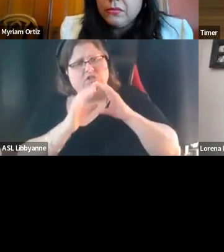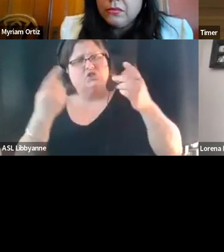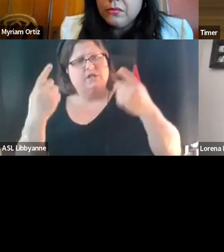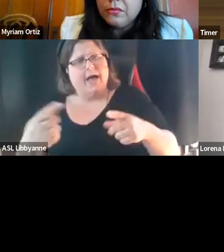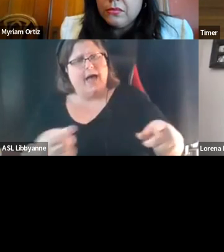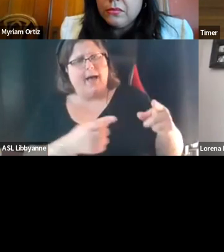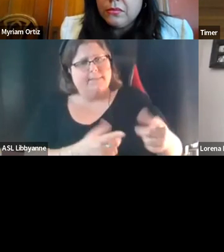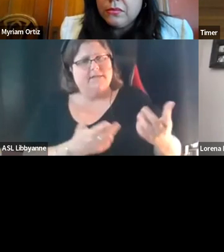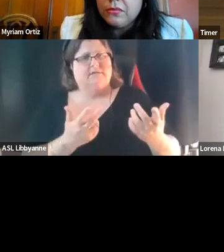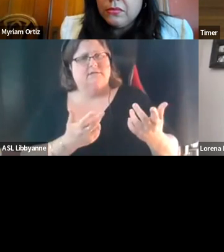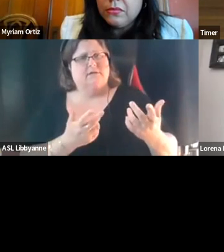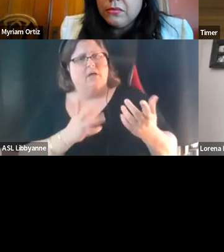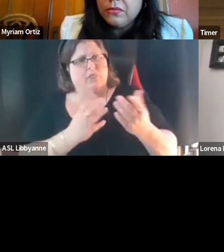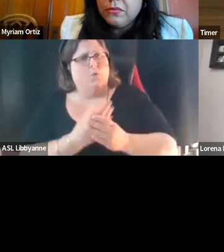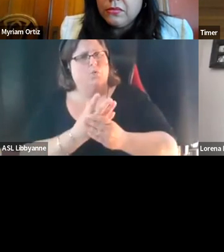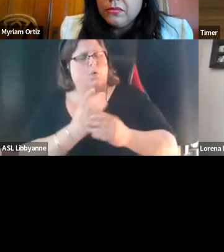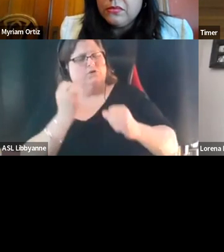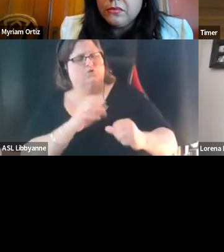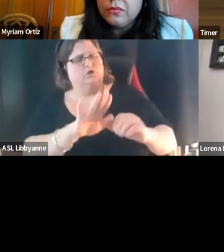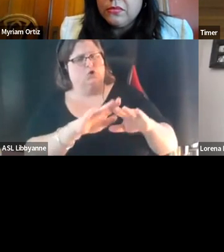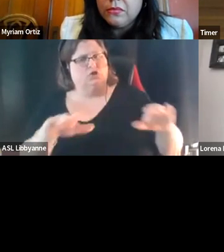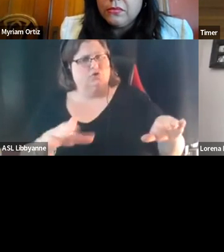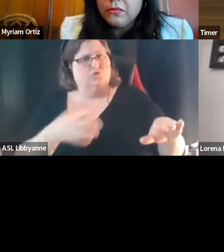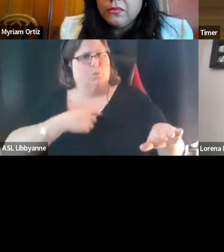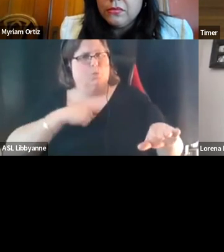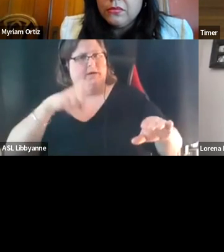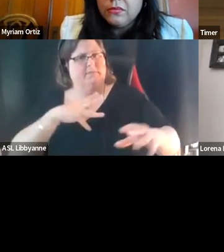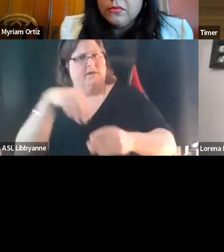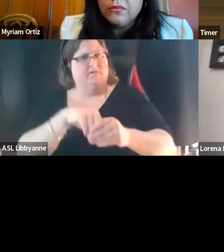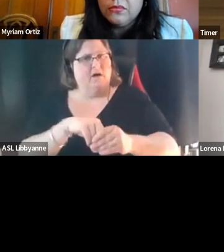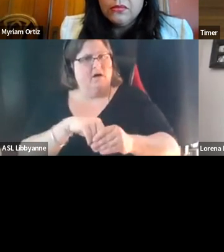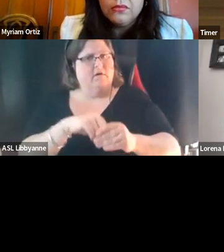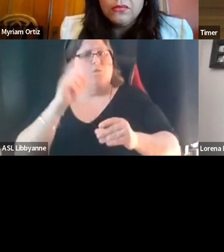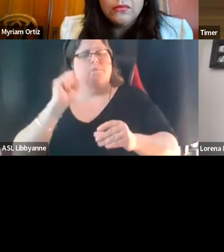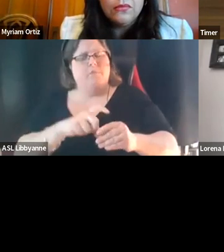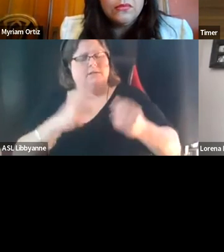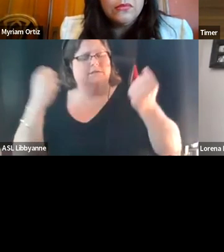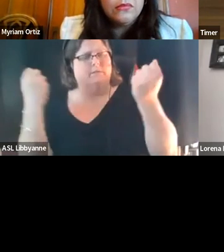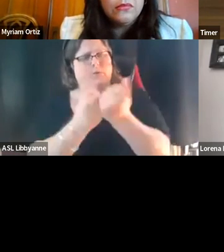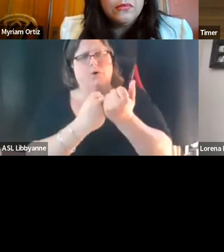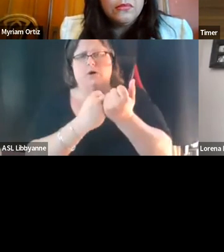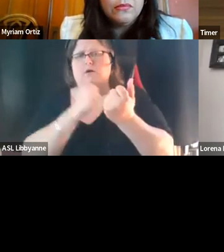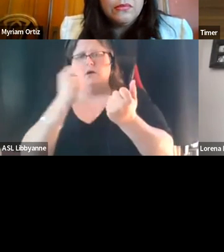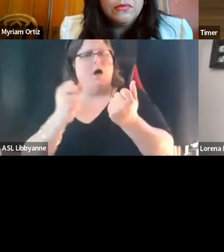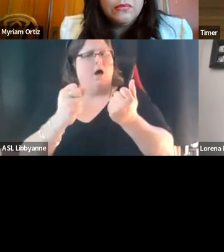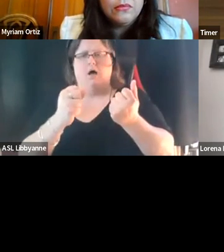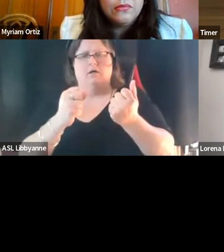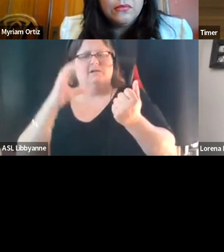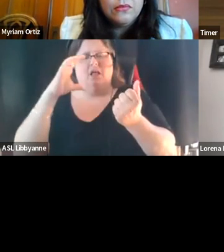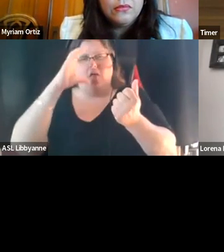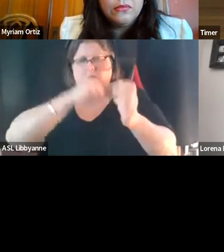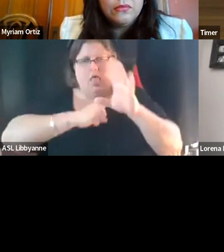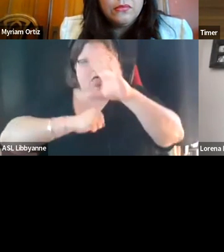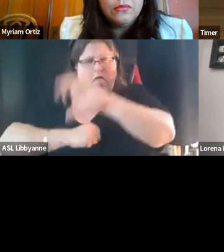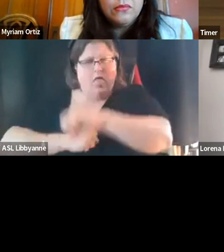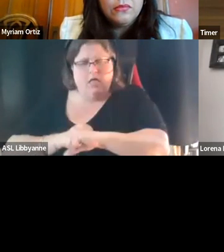their growth and the strengths of their children, that it must be asset-based, not deficit-based. I would want the